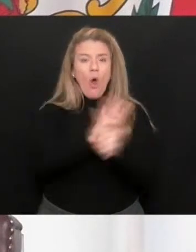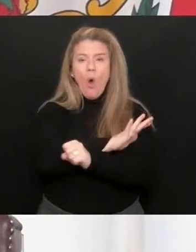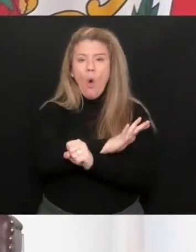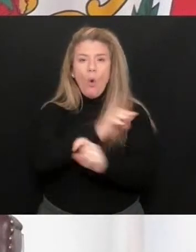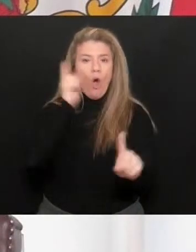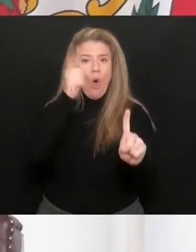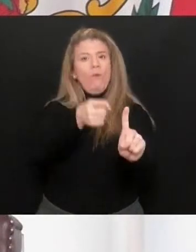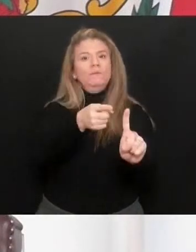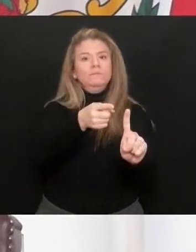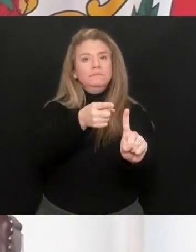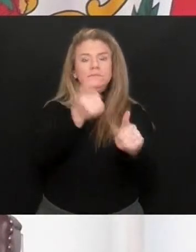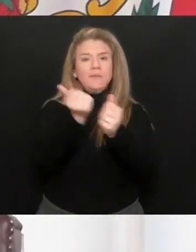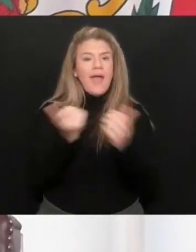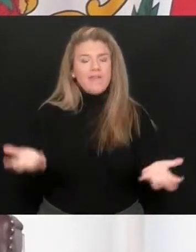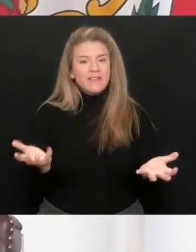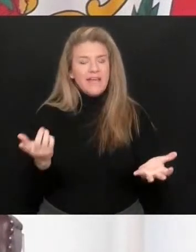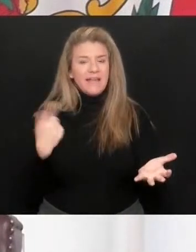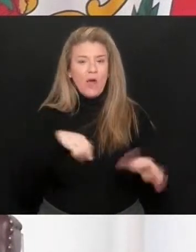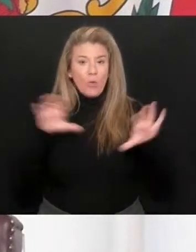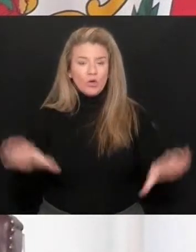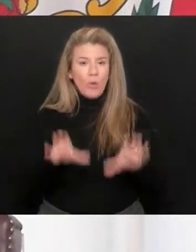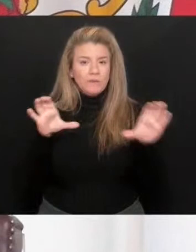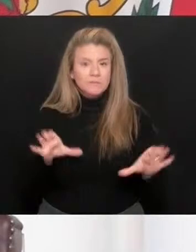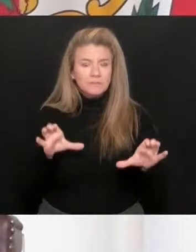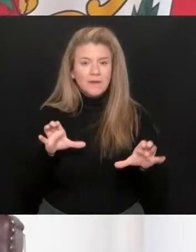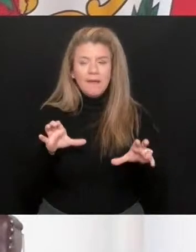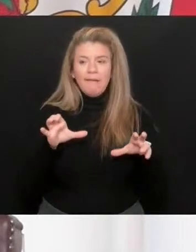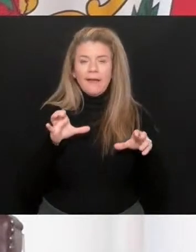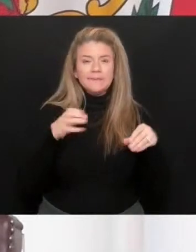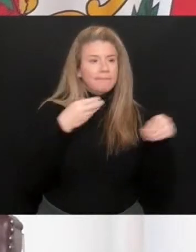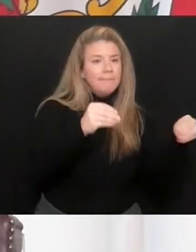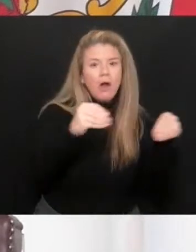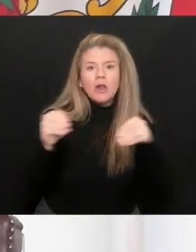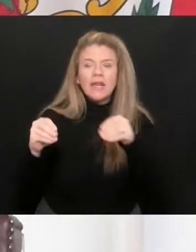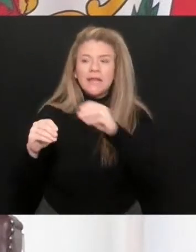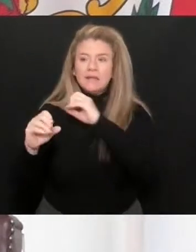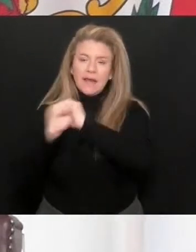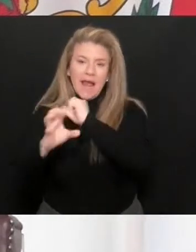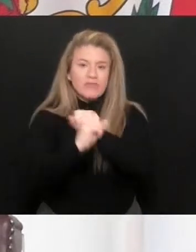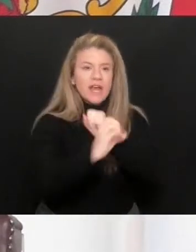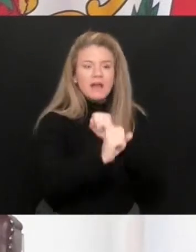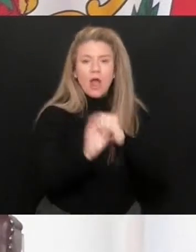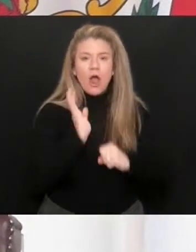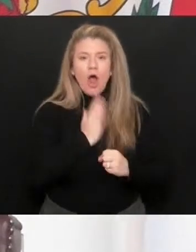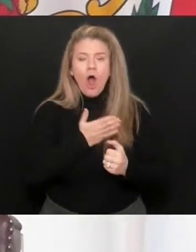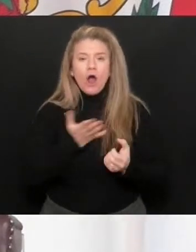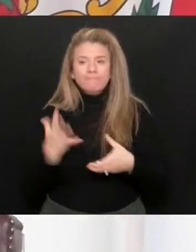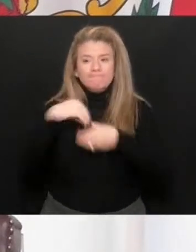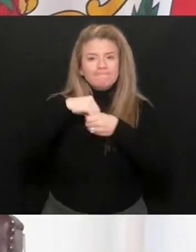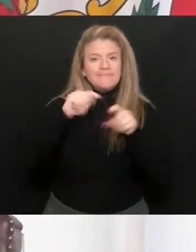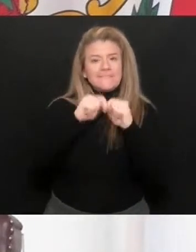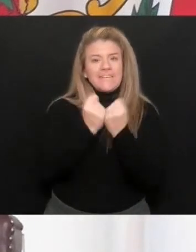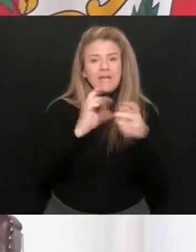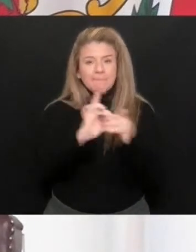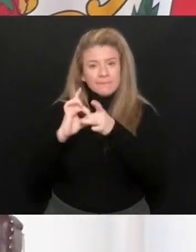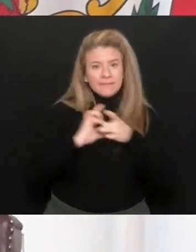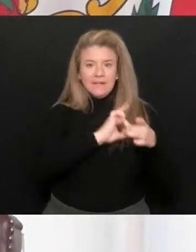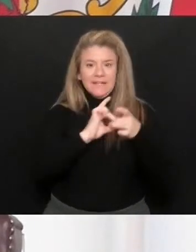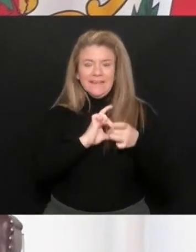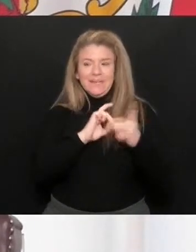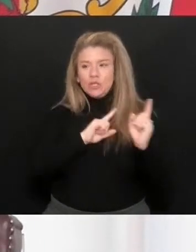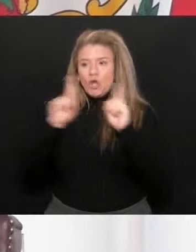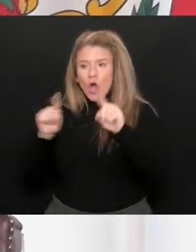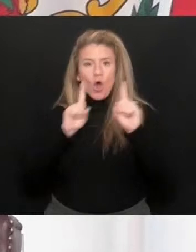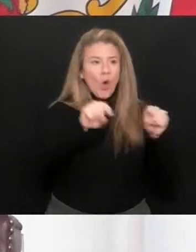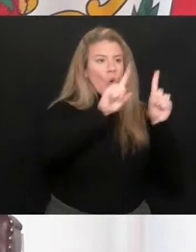objective to everything we're trying to do as far as the marketing and the effort that's going in to try to get people